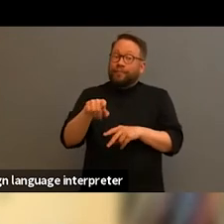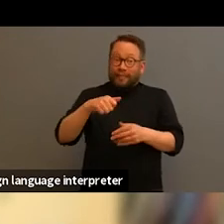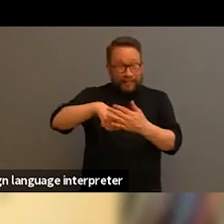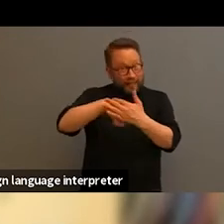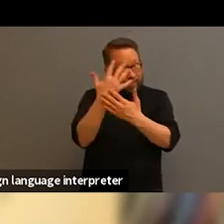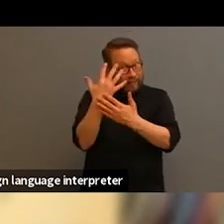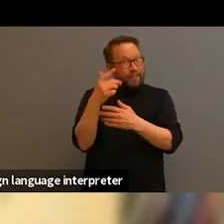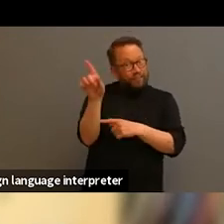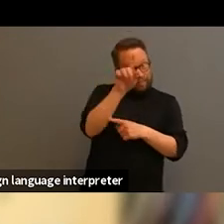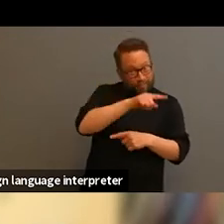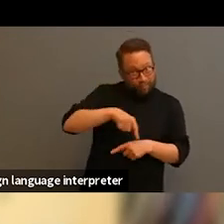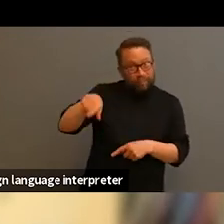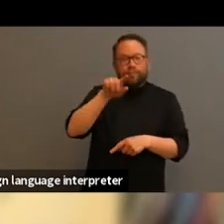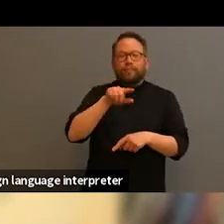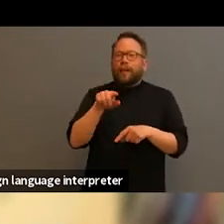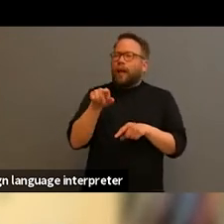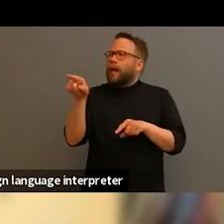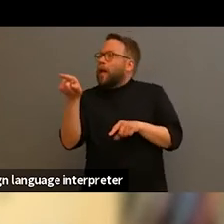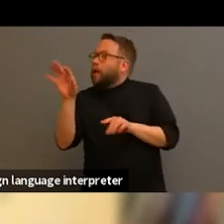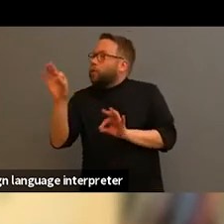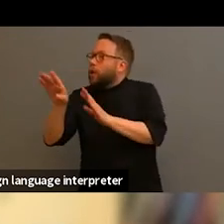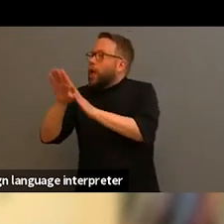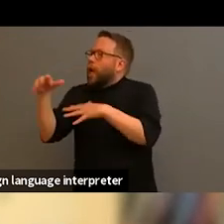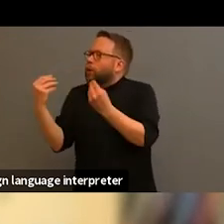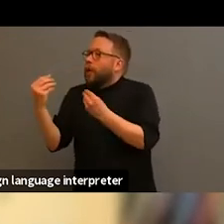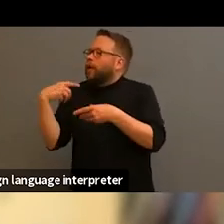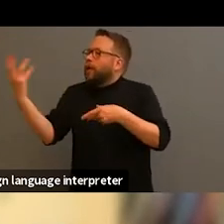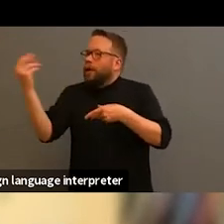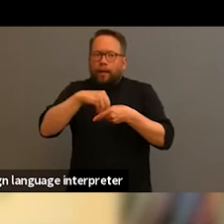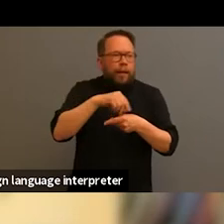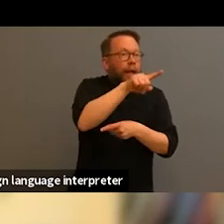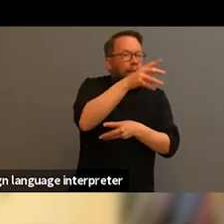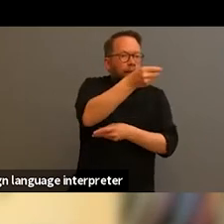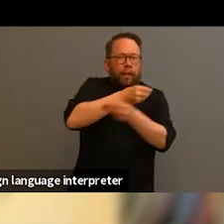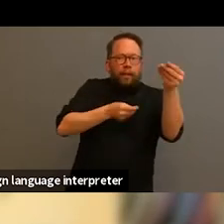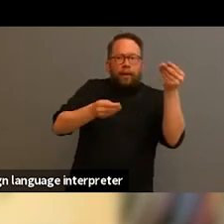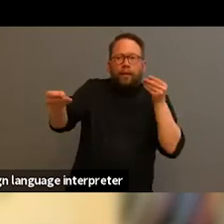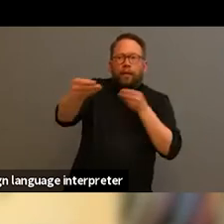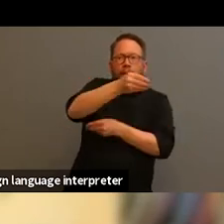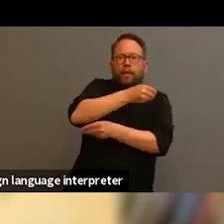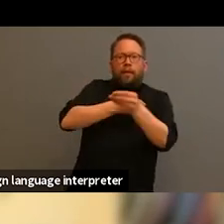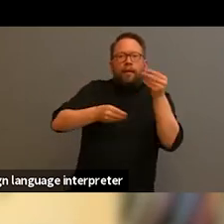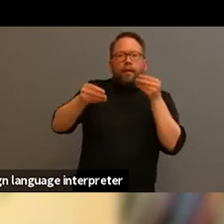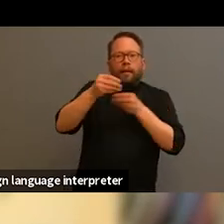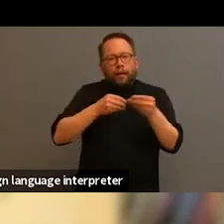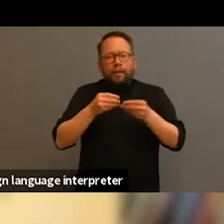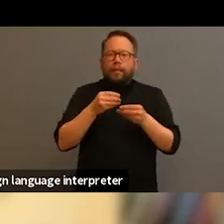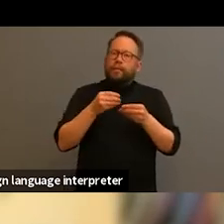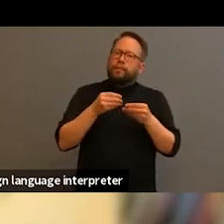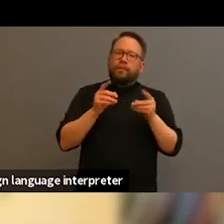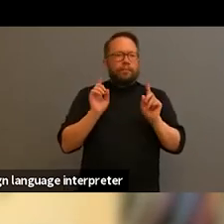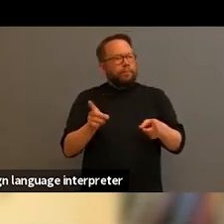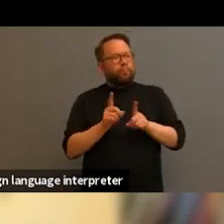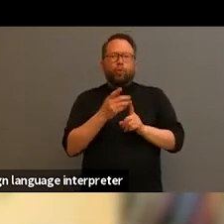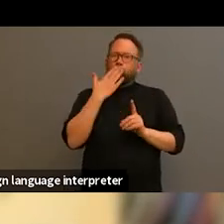or trying to solve different problems, because we often find both solutions and inspirations that are very useful.